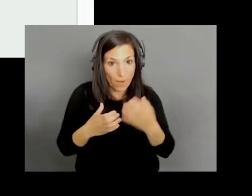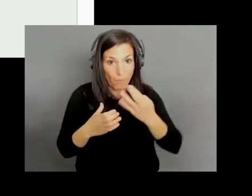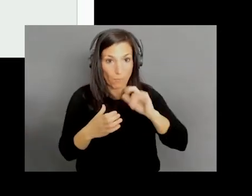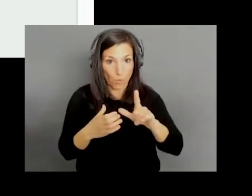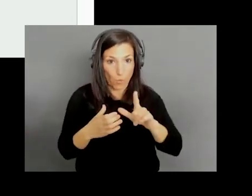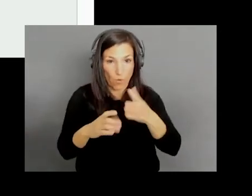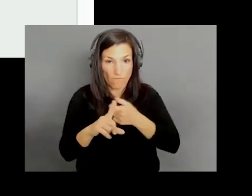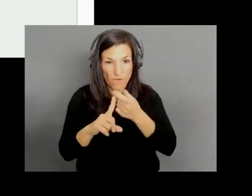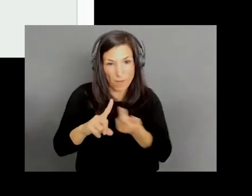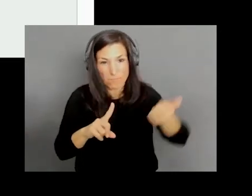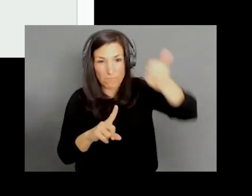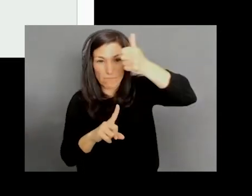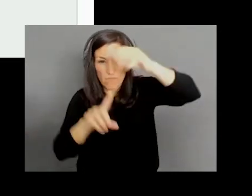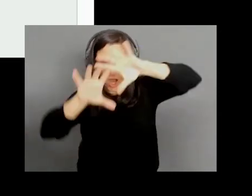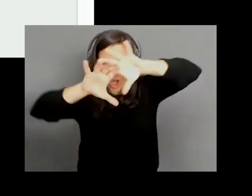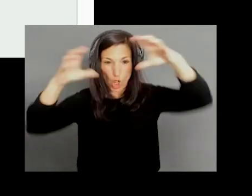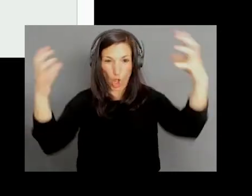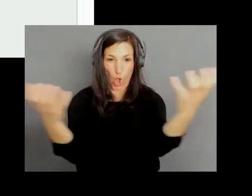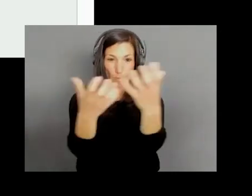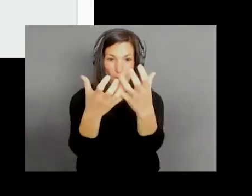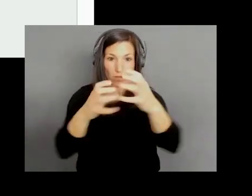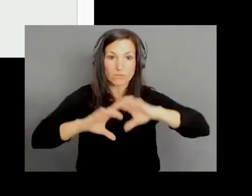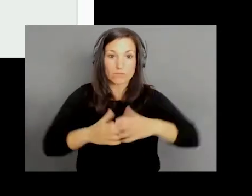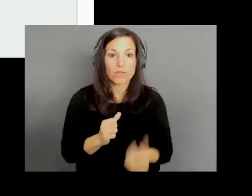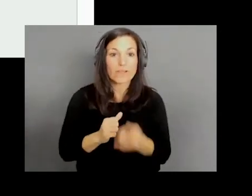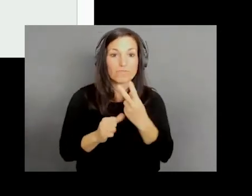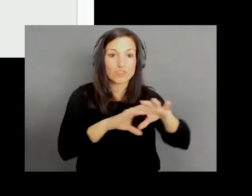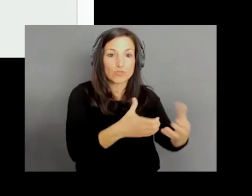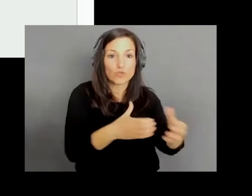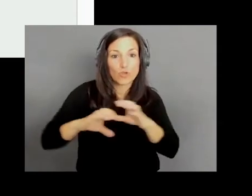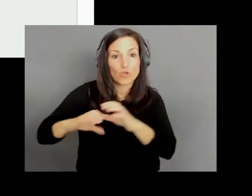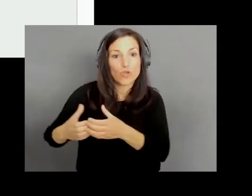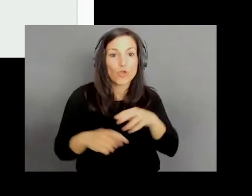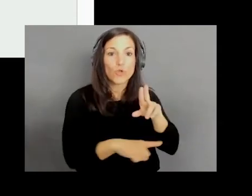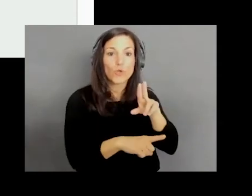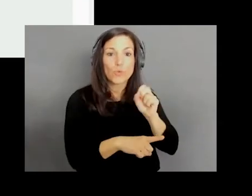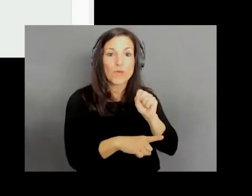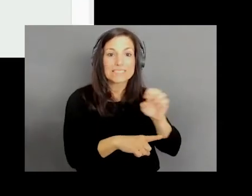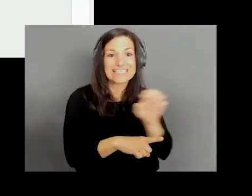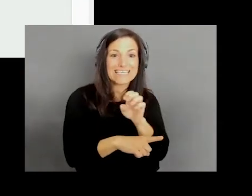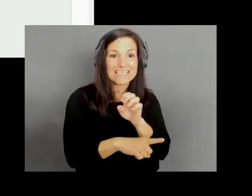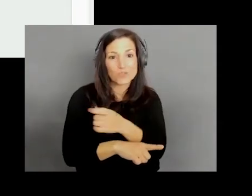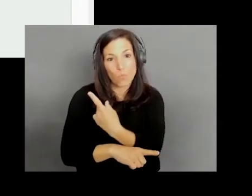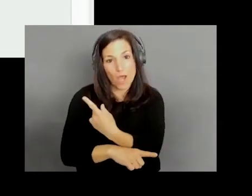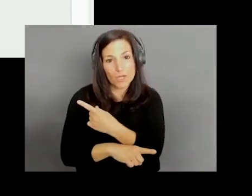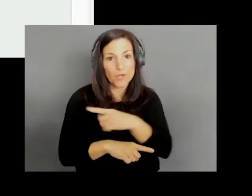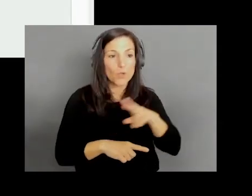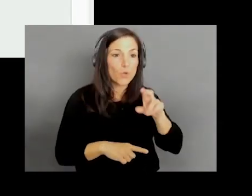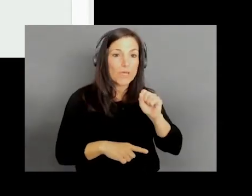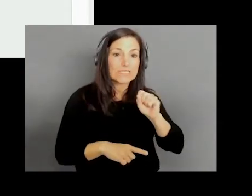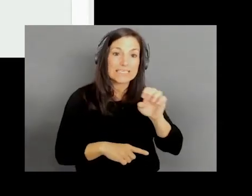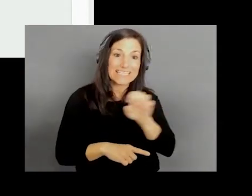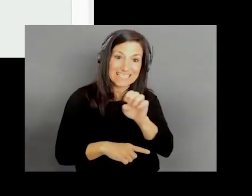two region pools. So one for US East 1, one for US East 2. So I'm going to click Create Pool again. I'm going to name